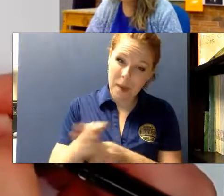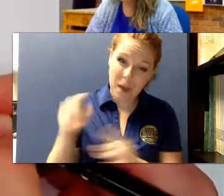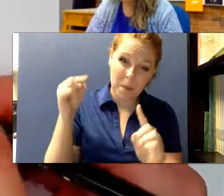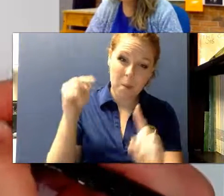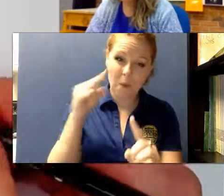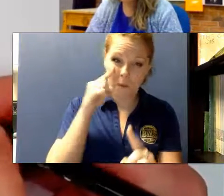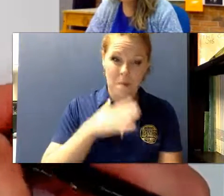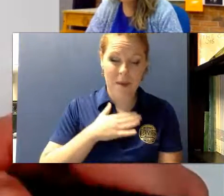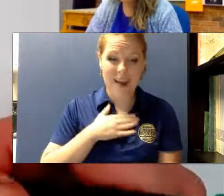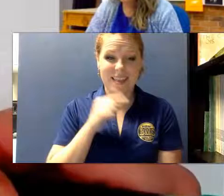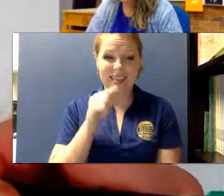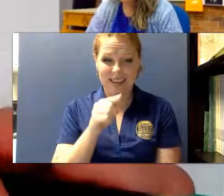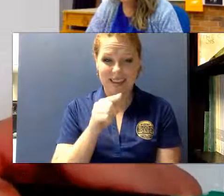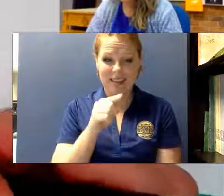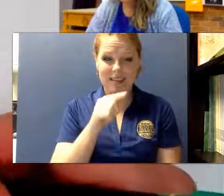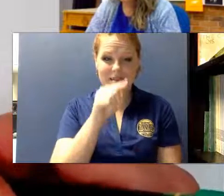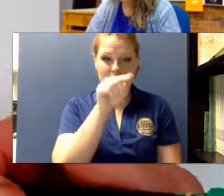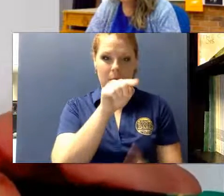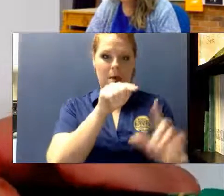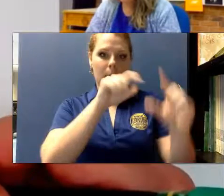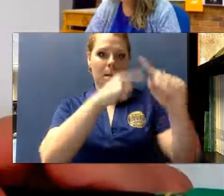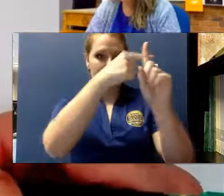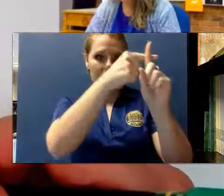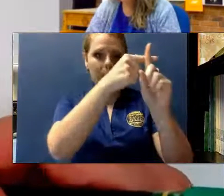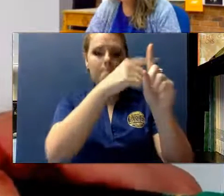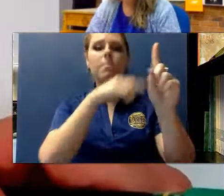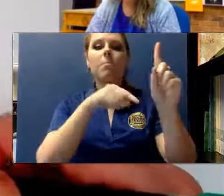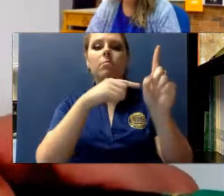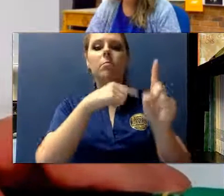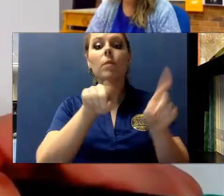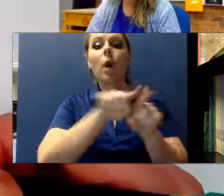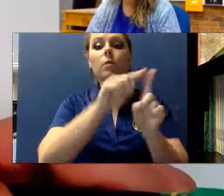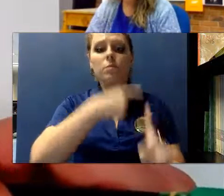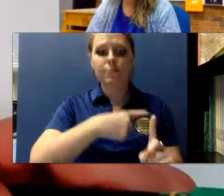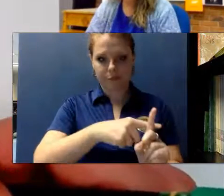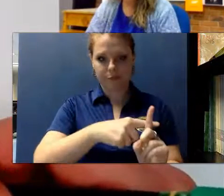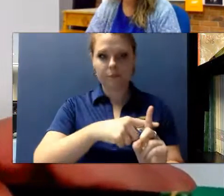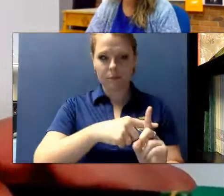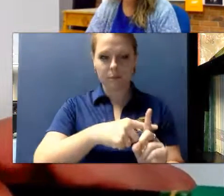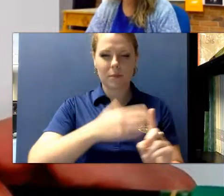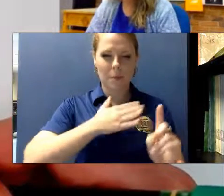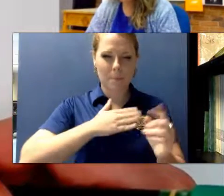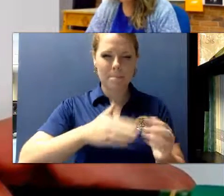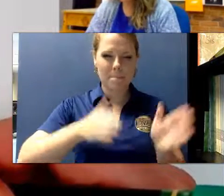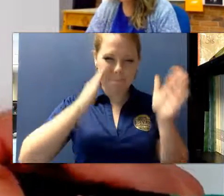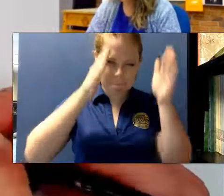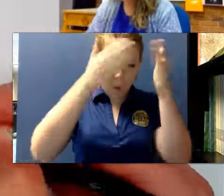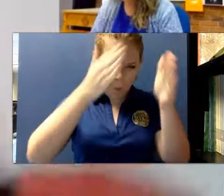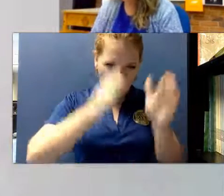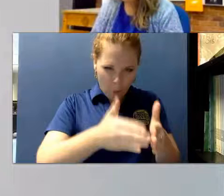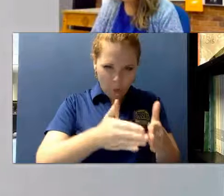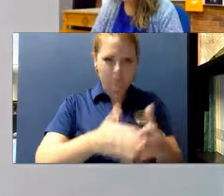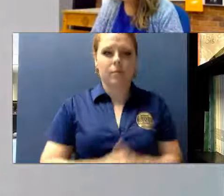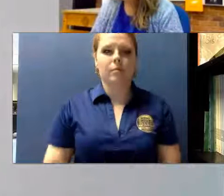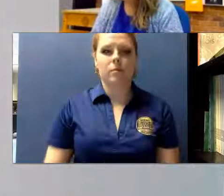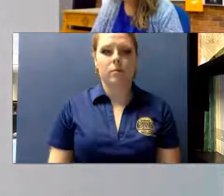for mine is this, and then this area where I have the paintbrush next to the bottle. Okay, so